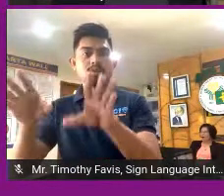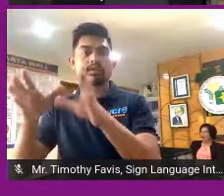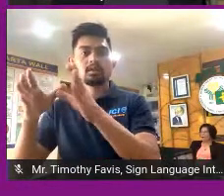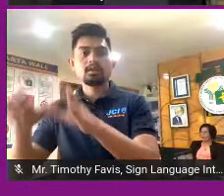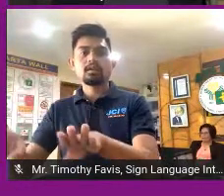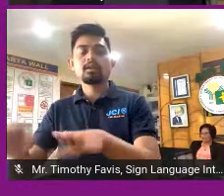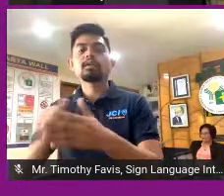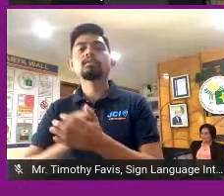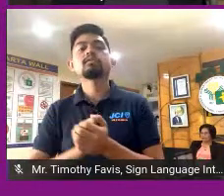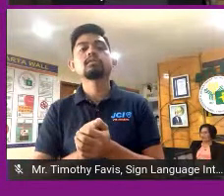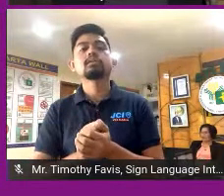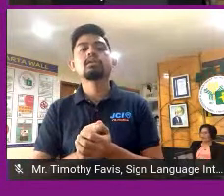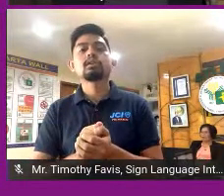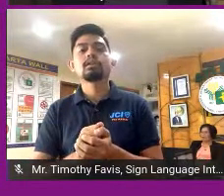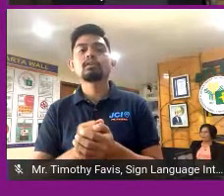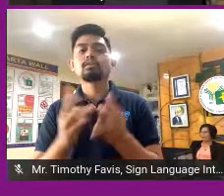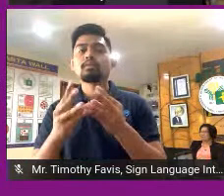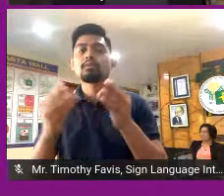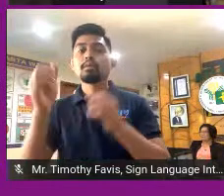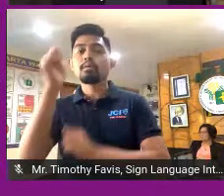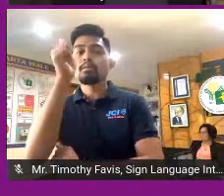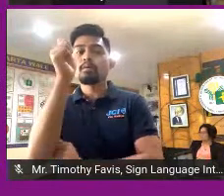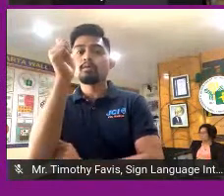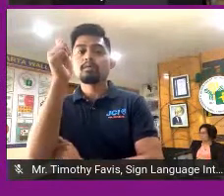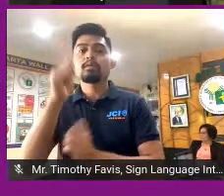of our clients